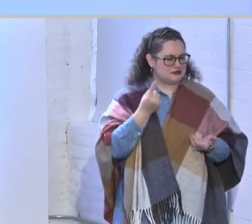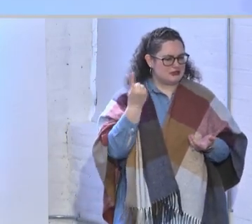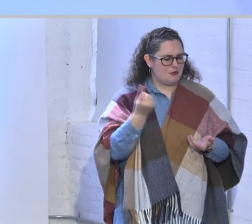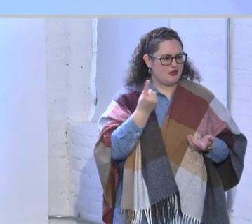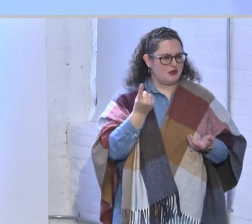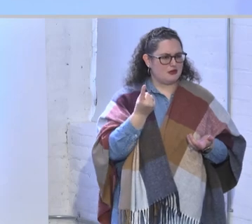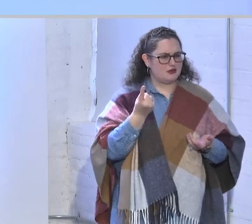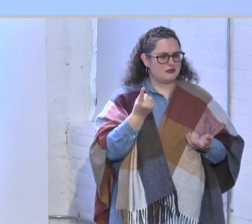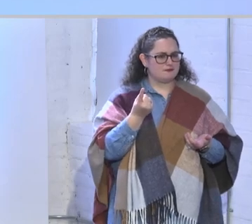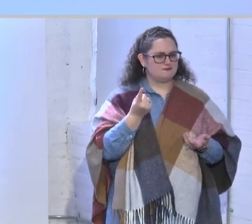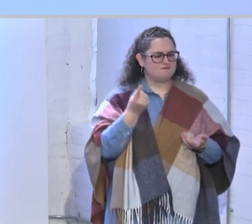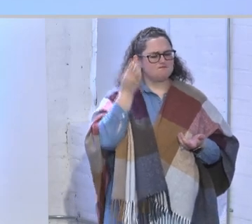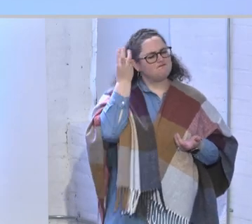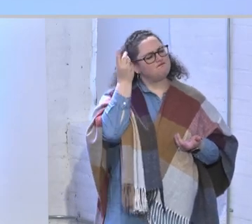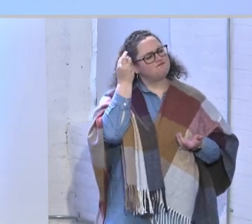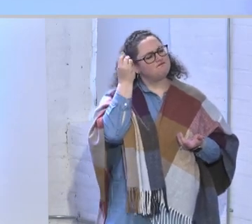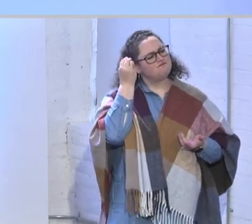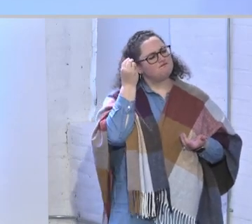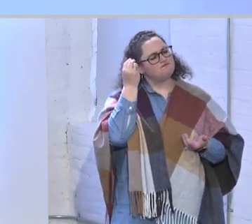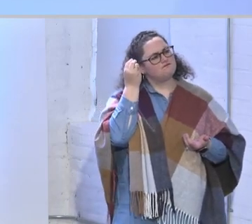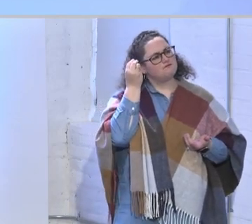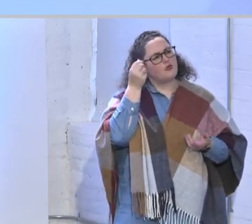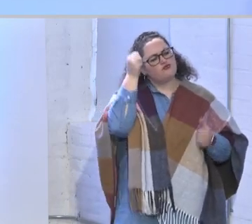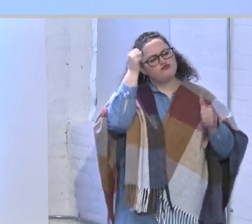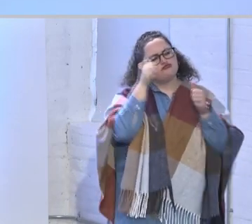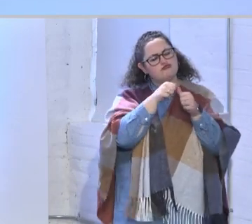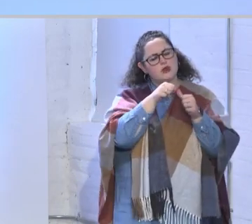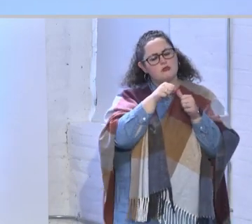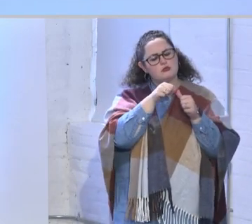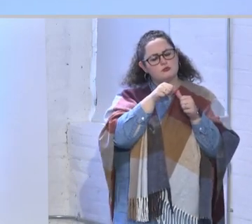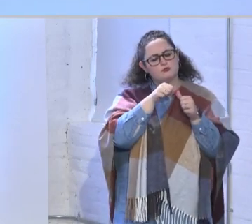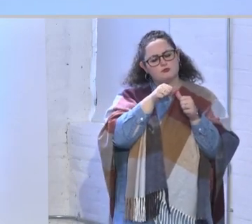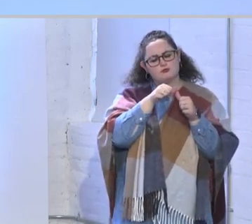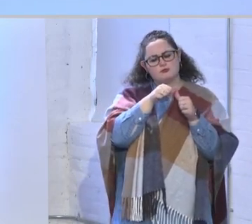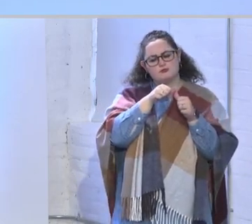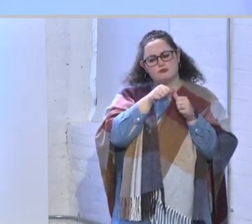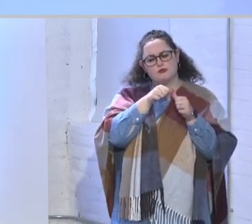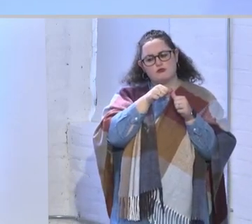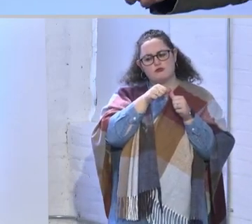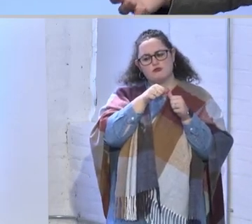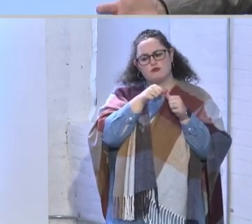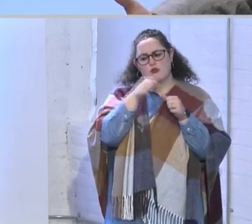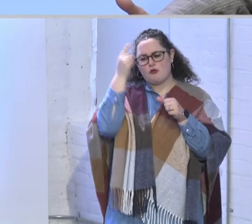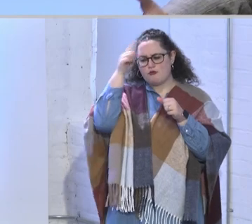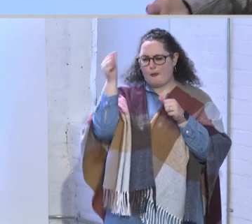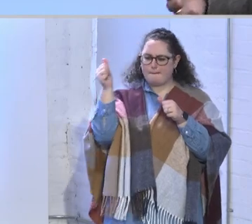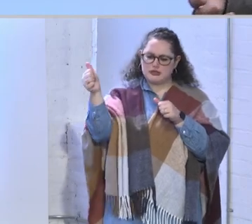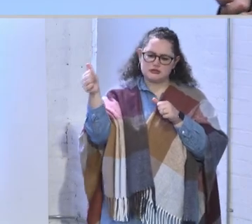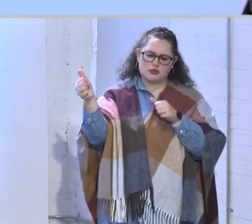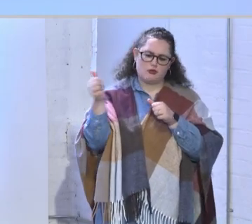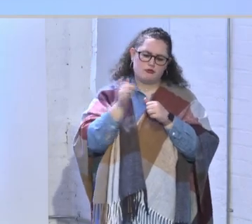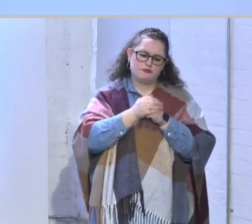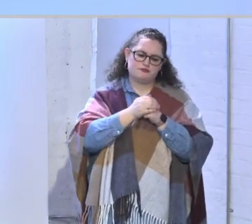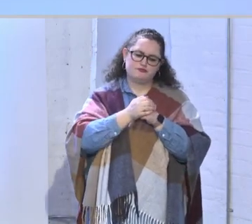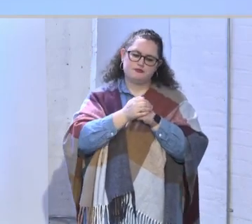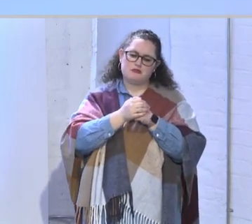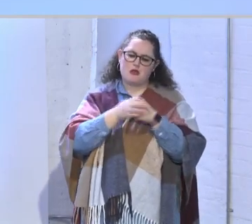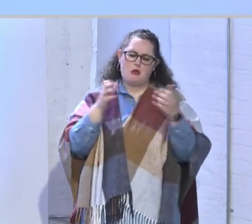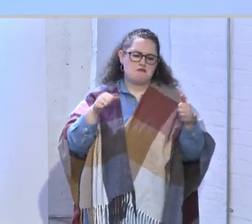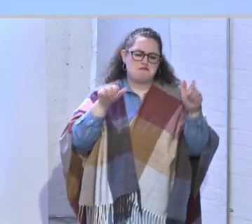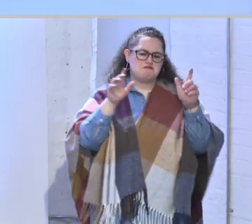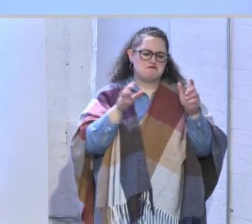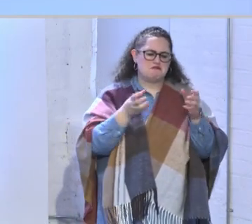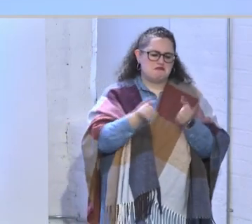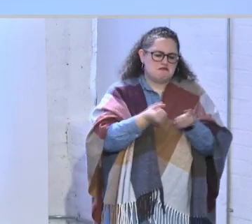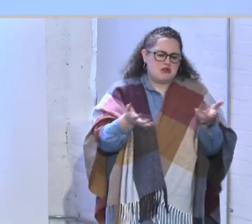to refer to, and it's not, certainly isn't original with me, but I hear a lot of theologians talk about this and Bible